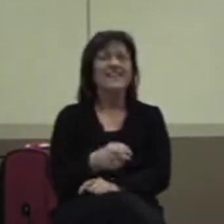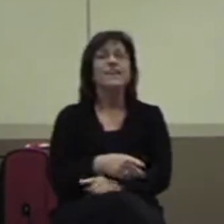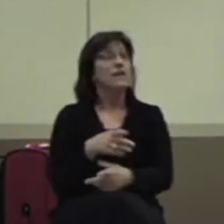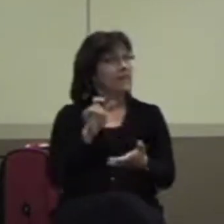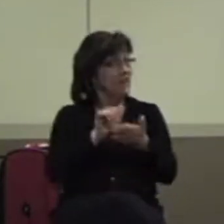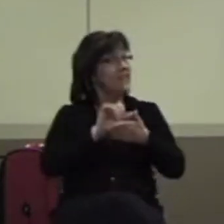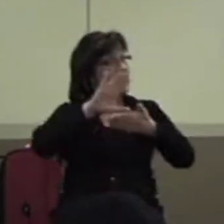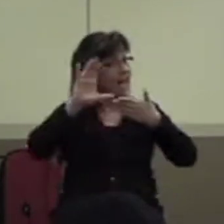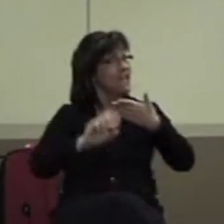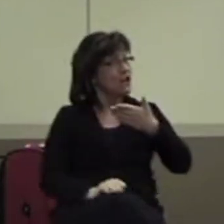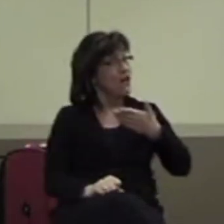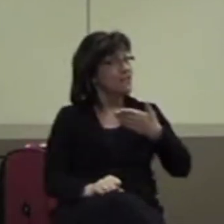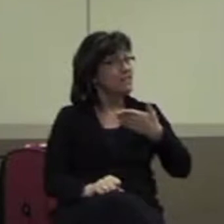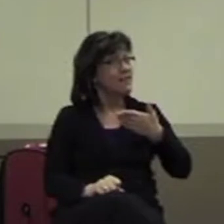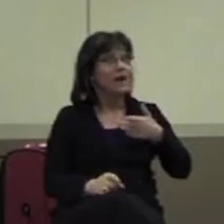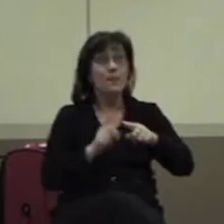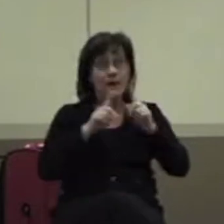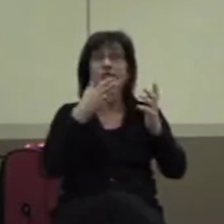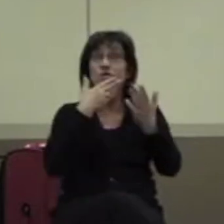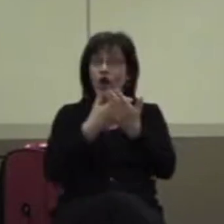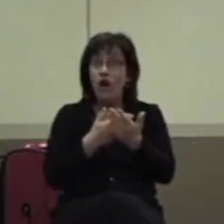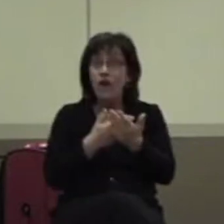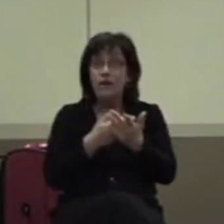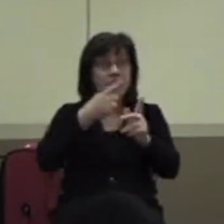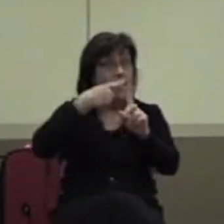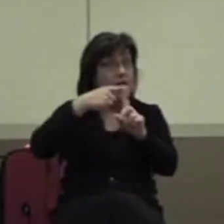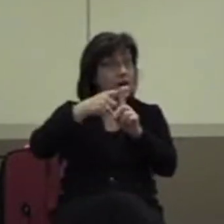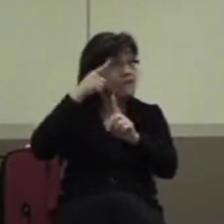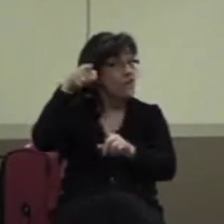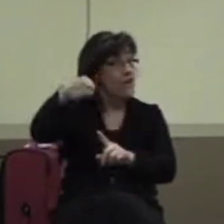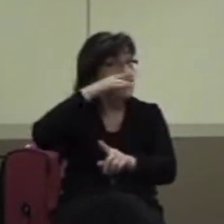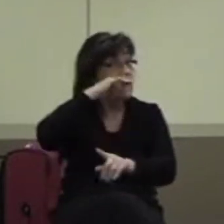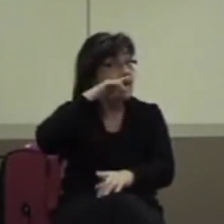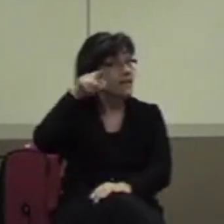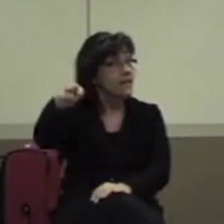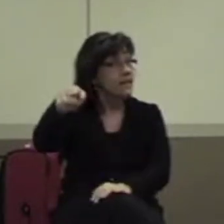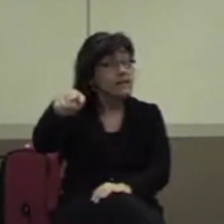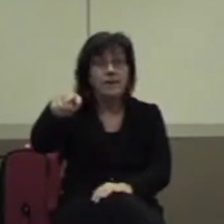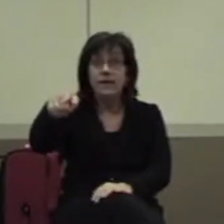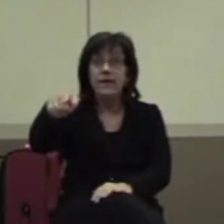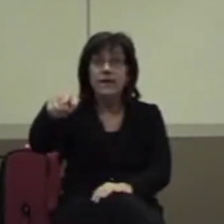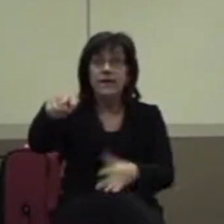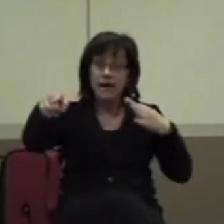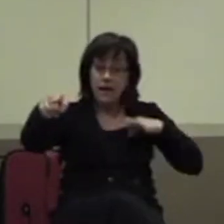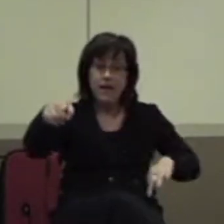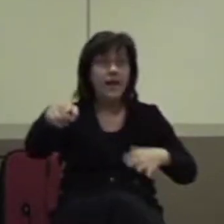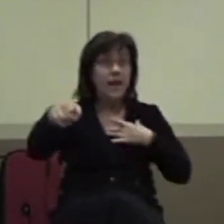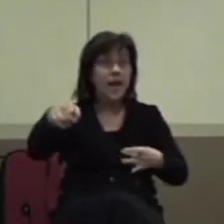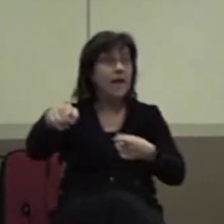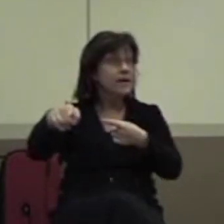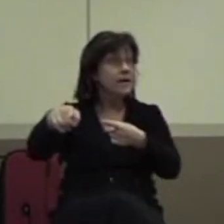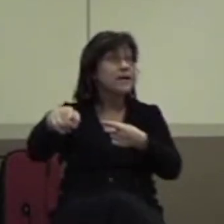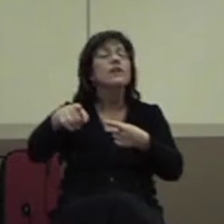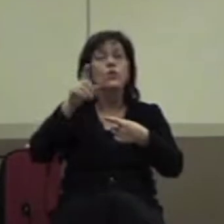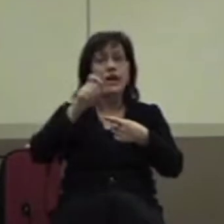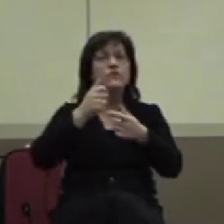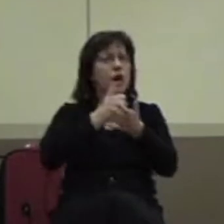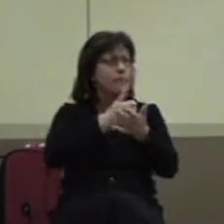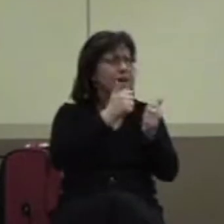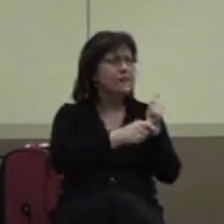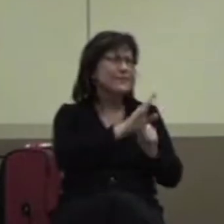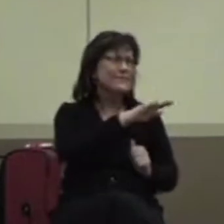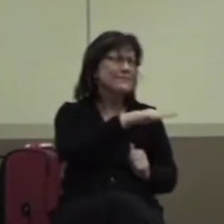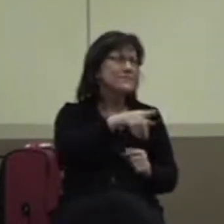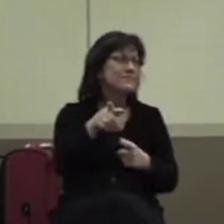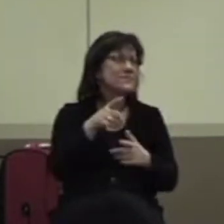That's a consequence, but it's a good consequence for the kid. So what we have to do is help everybody see